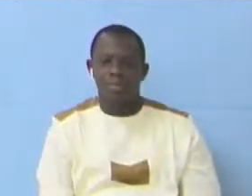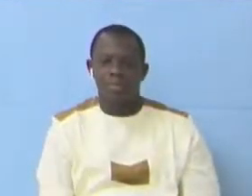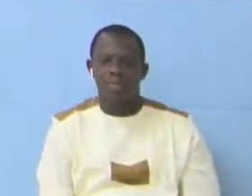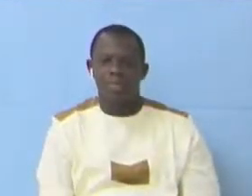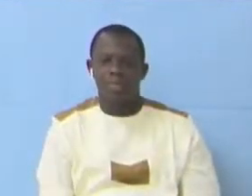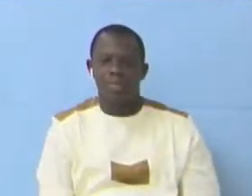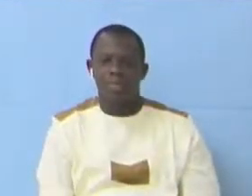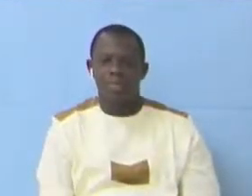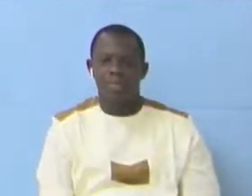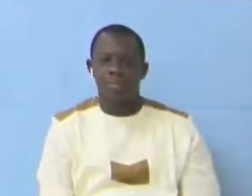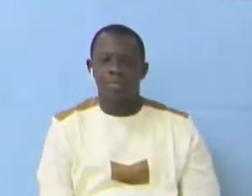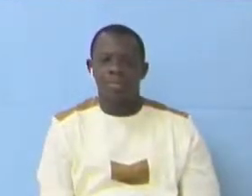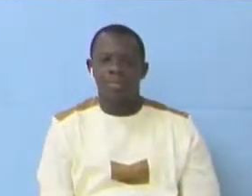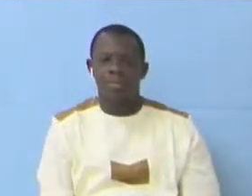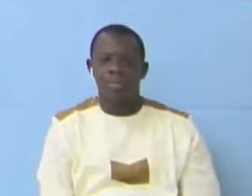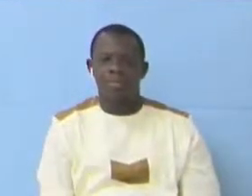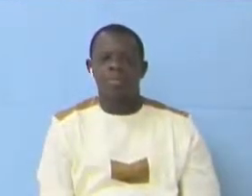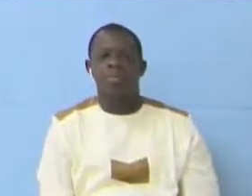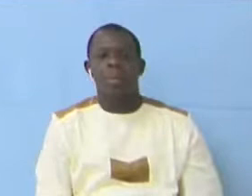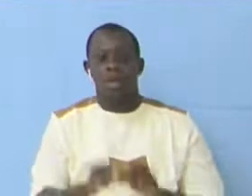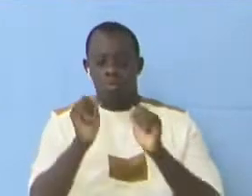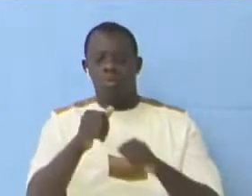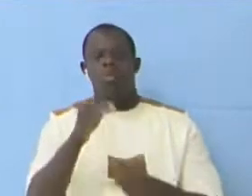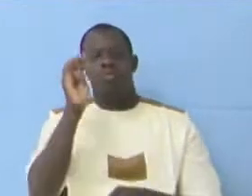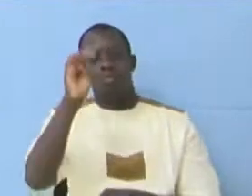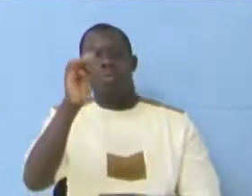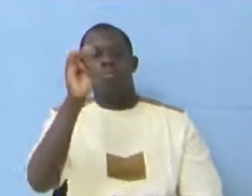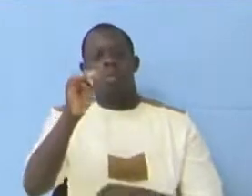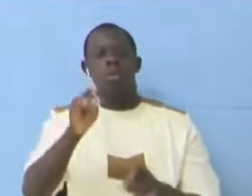Perhaps I would call it a mercenary regime. A